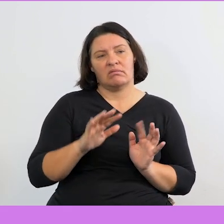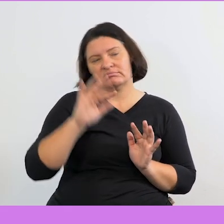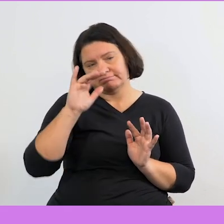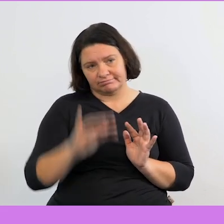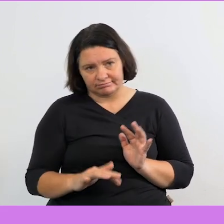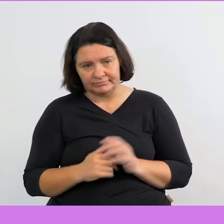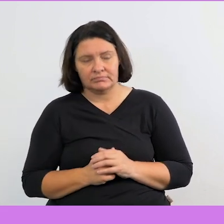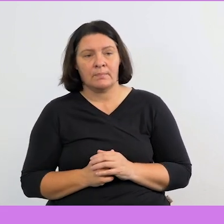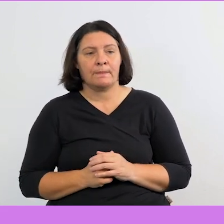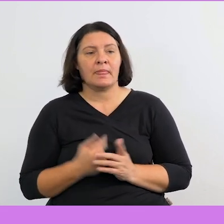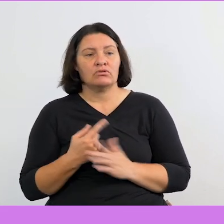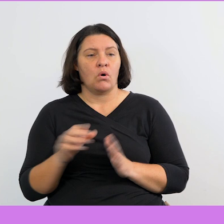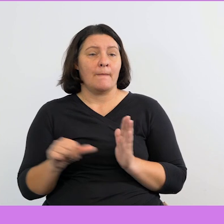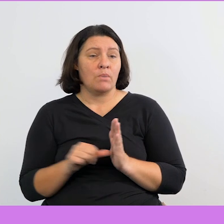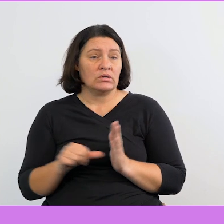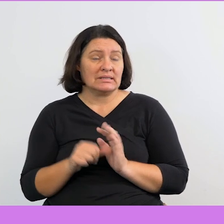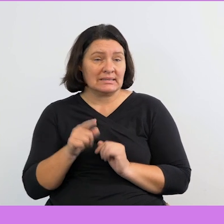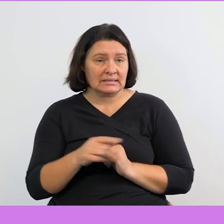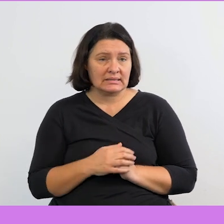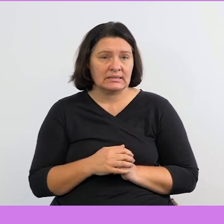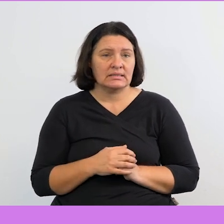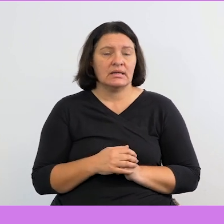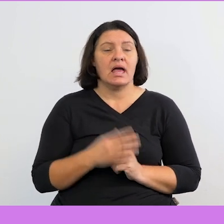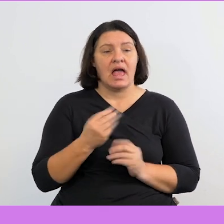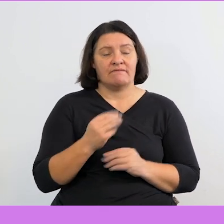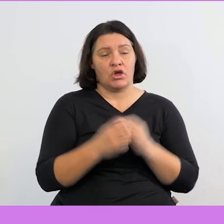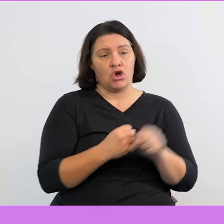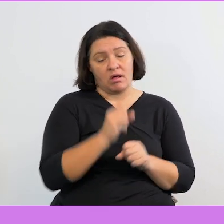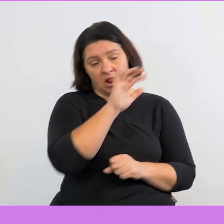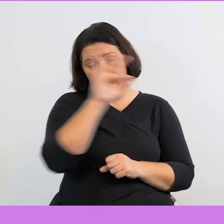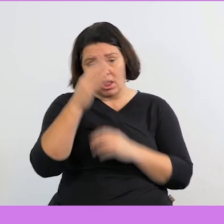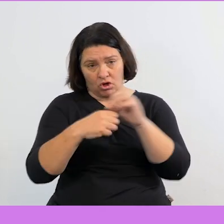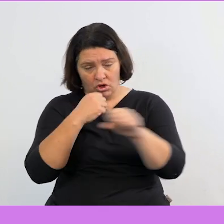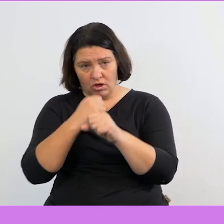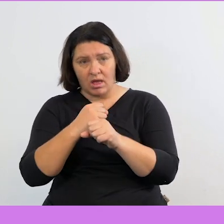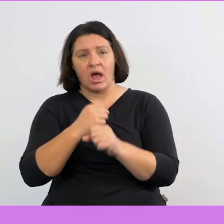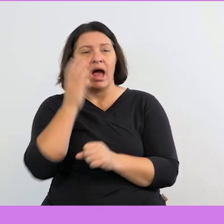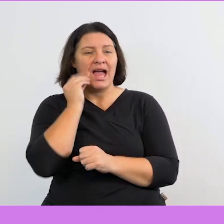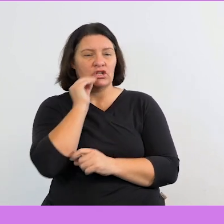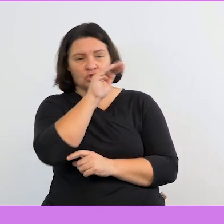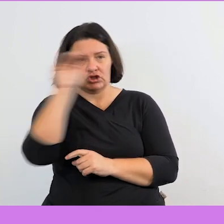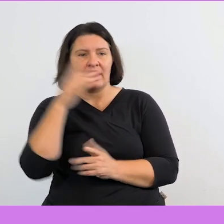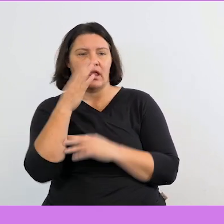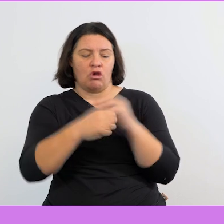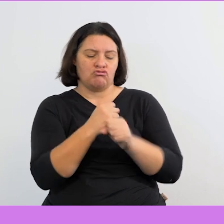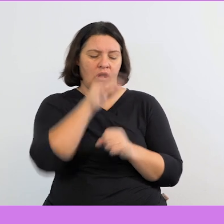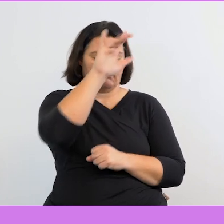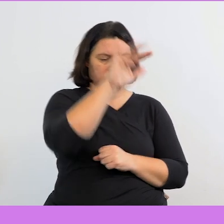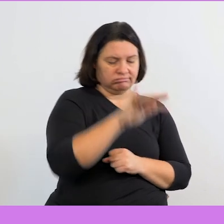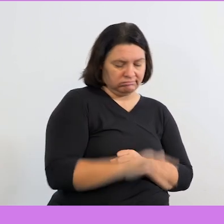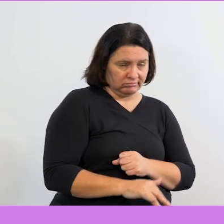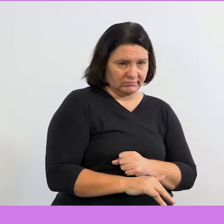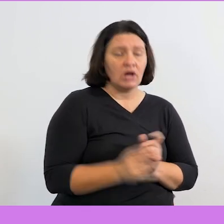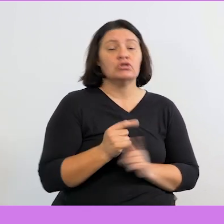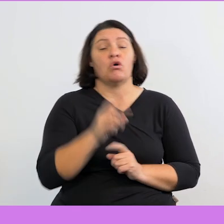and 7 to 18. So also important here, we have our years. Remember, get familiar with the table first, right? So